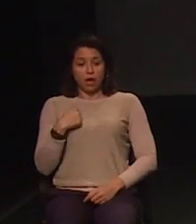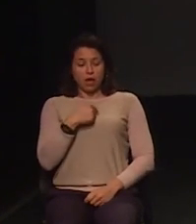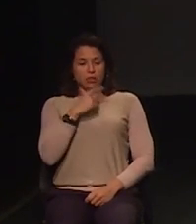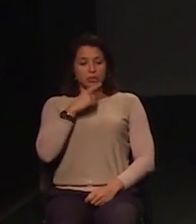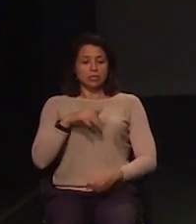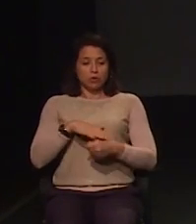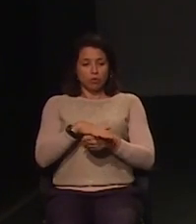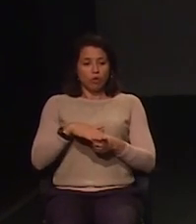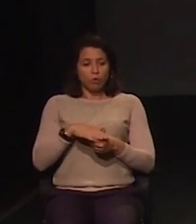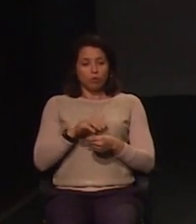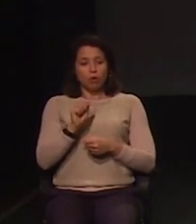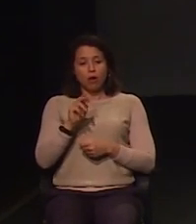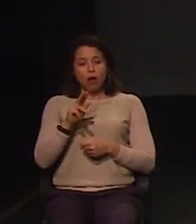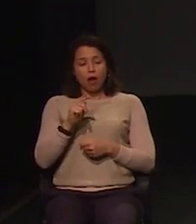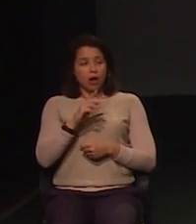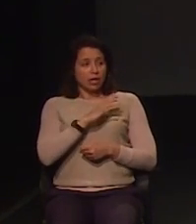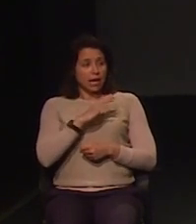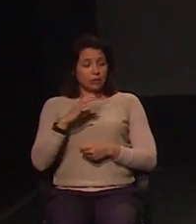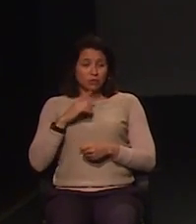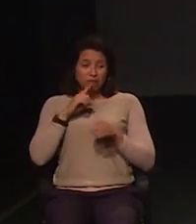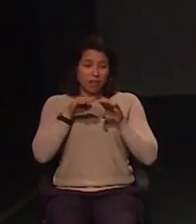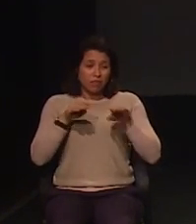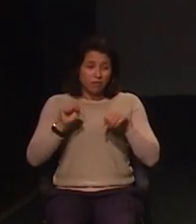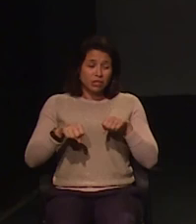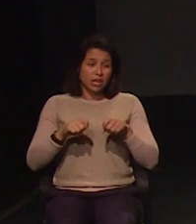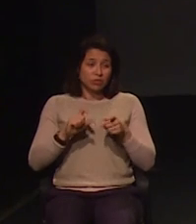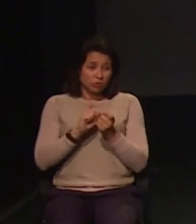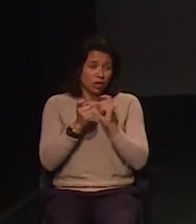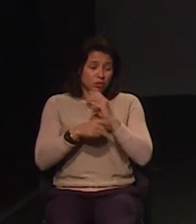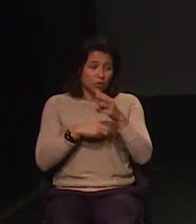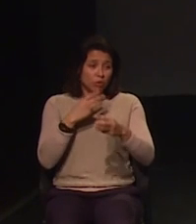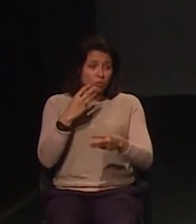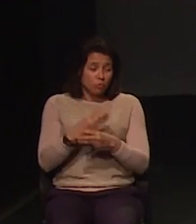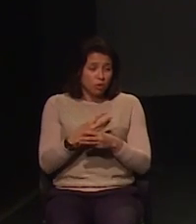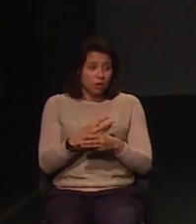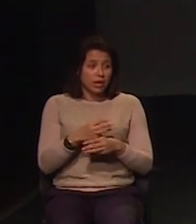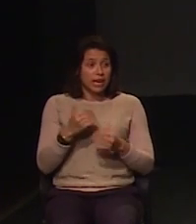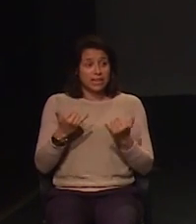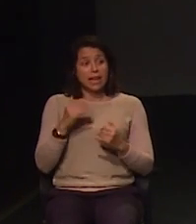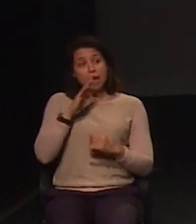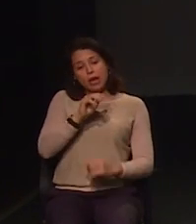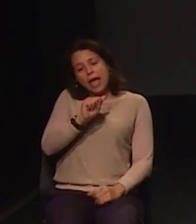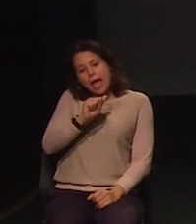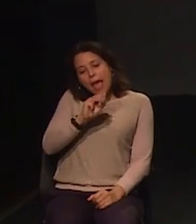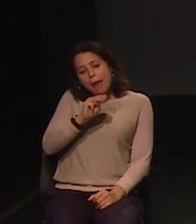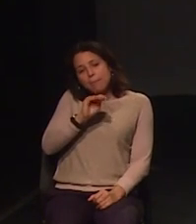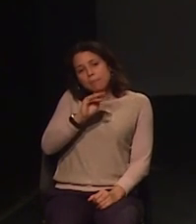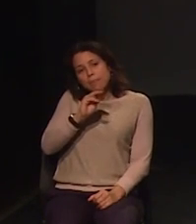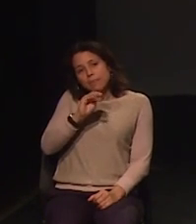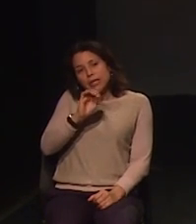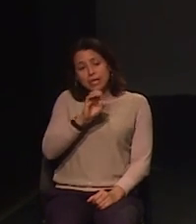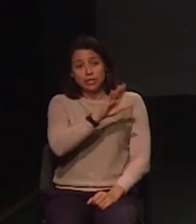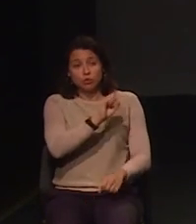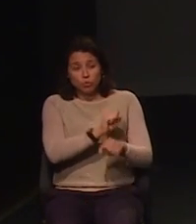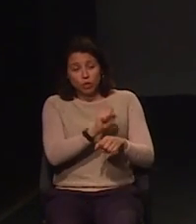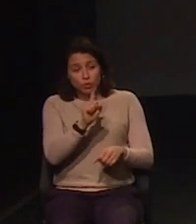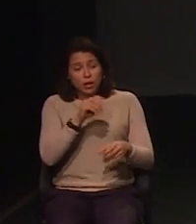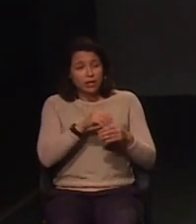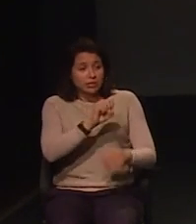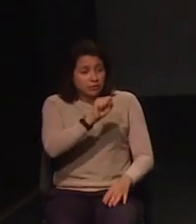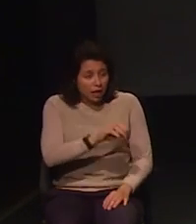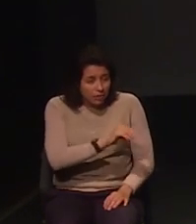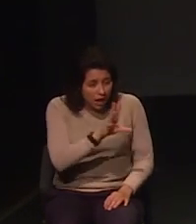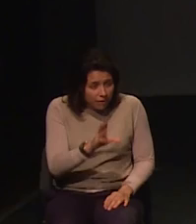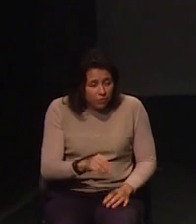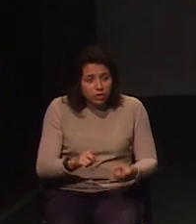level can change the world. Emily's work is now in South Africa, in China. One of our